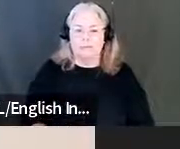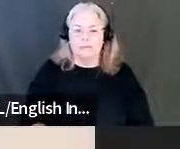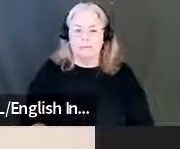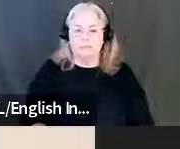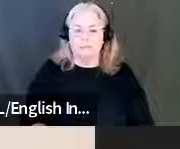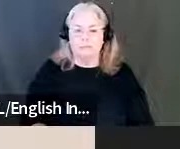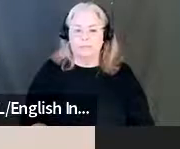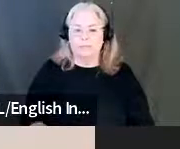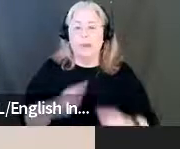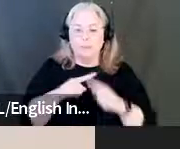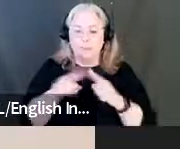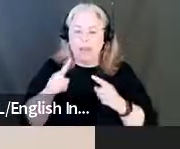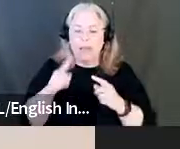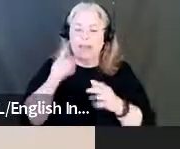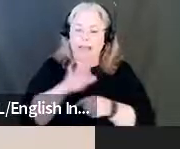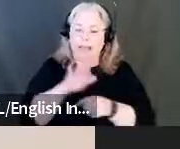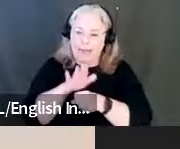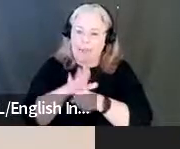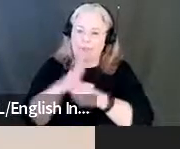to hold the sandwich in place.